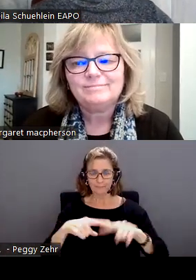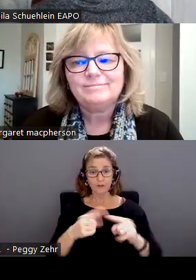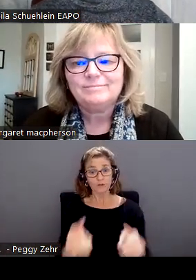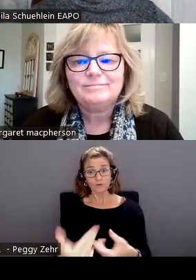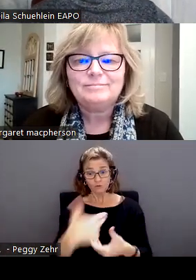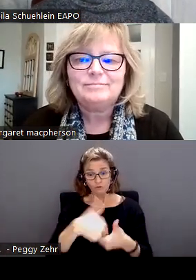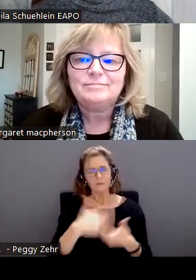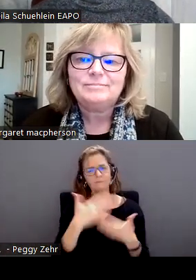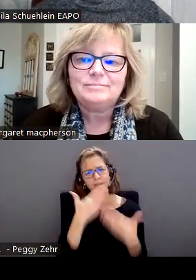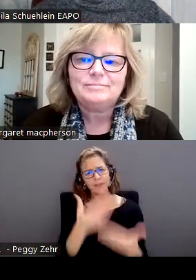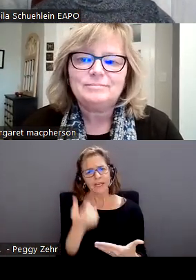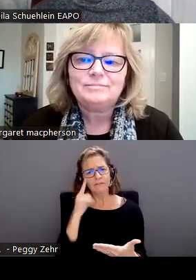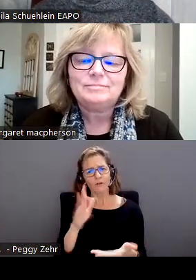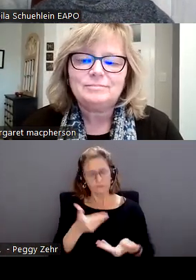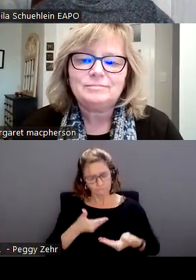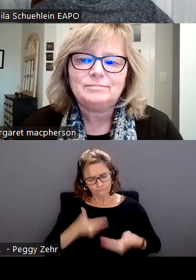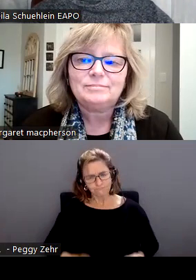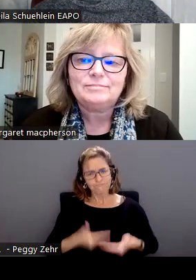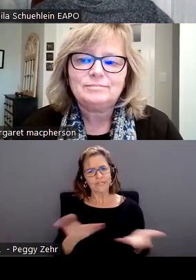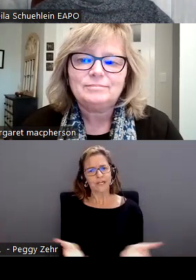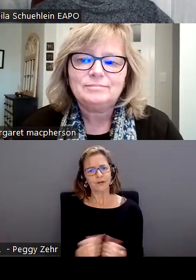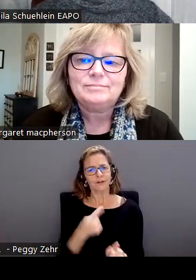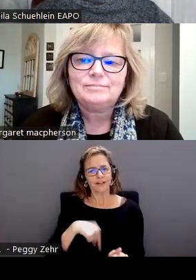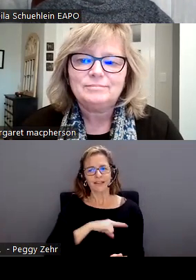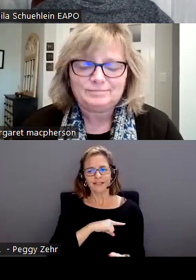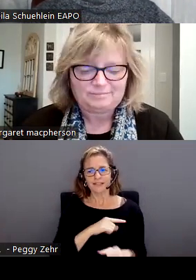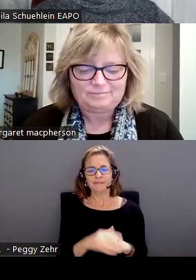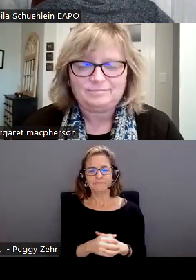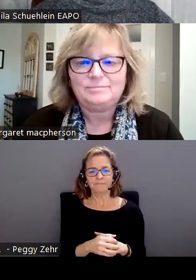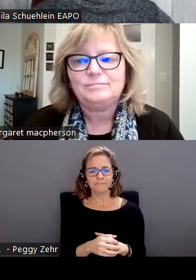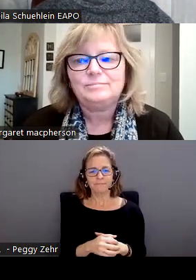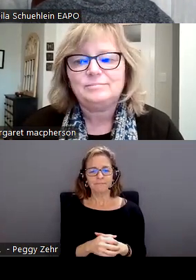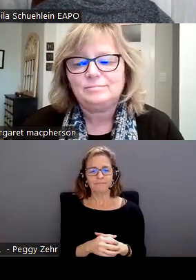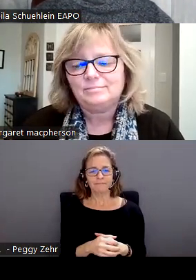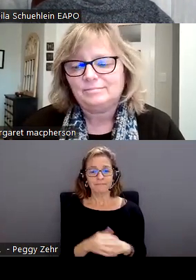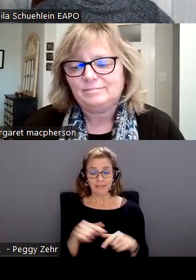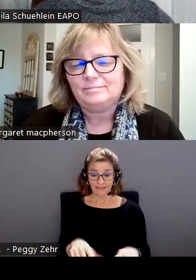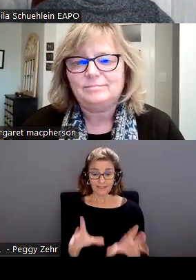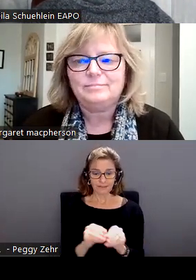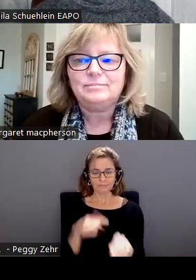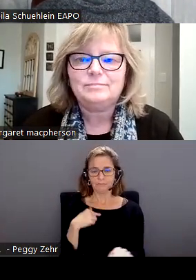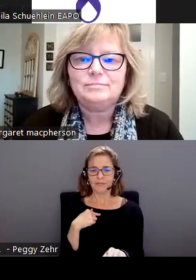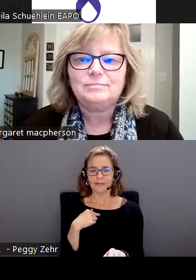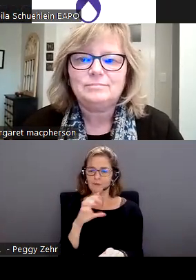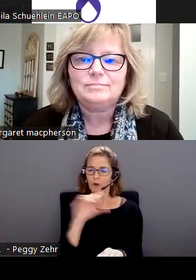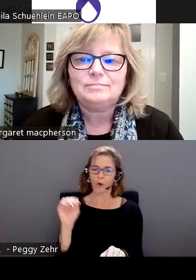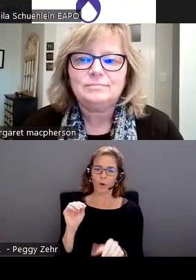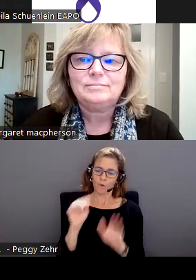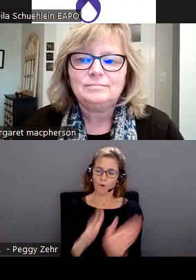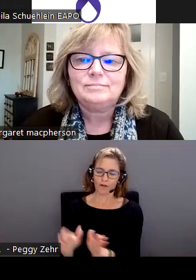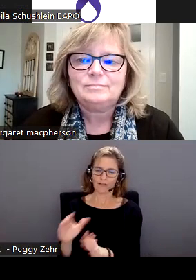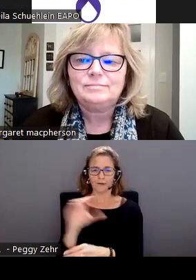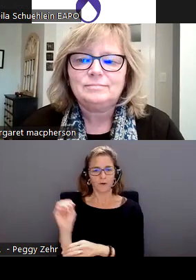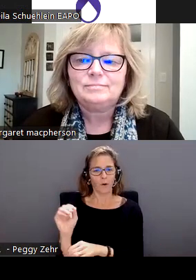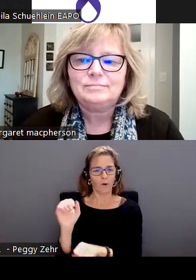today. As the co-organizer of this event today,